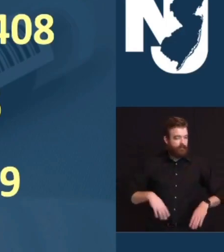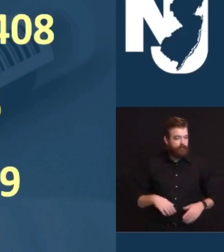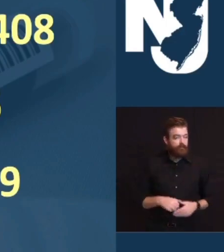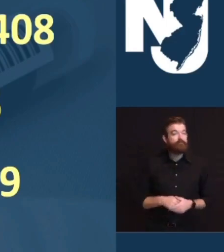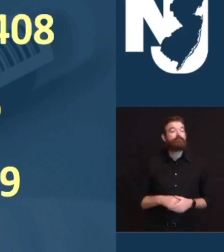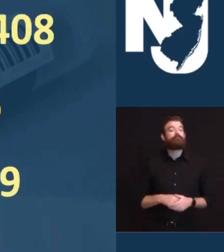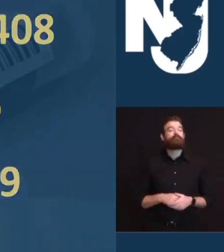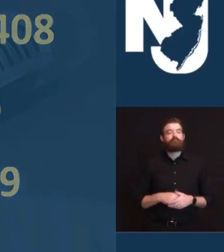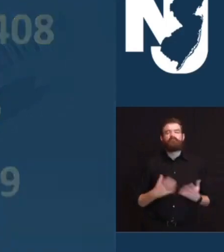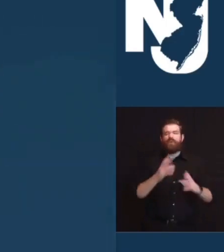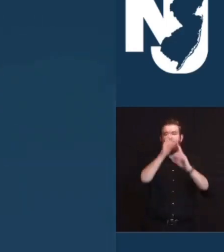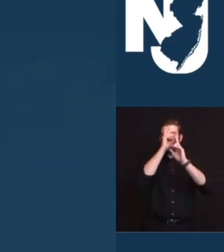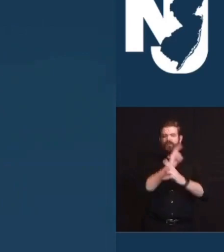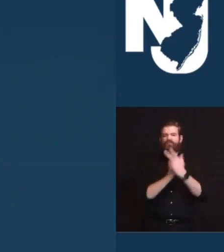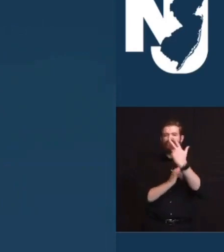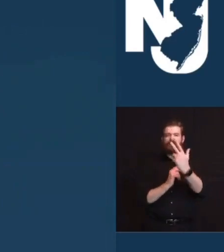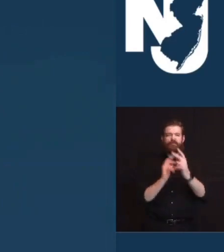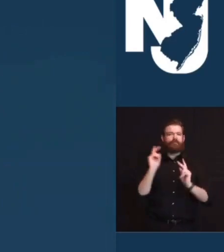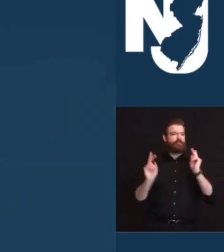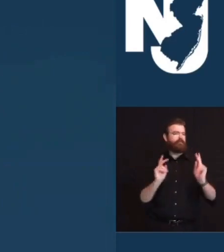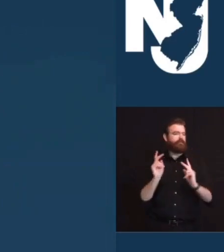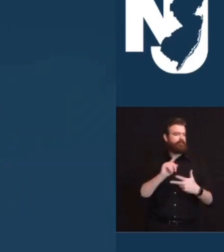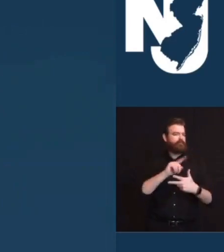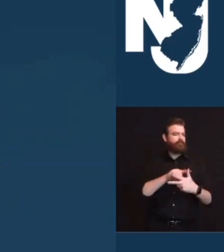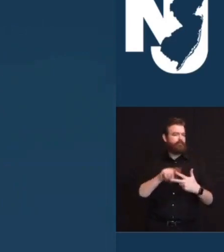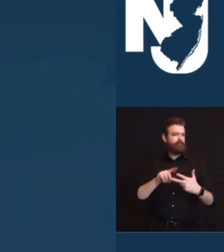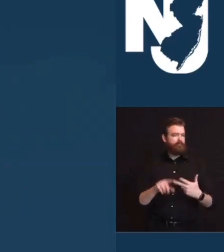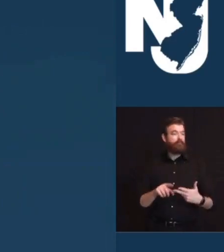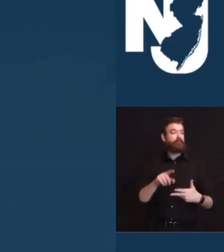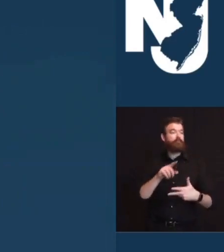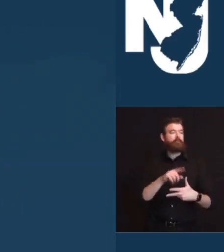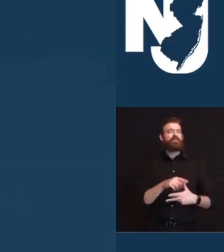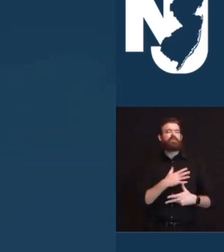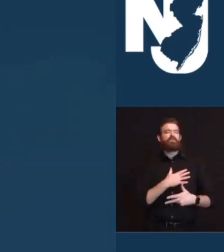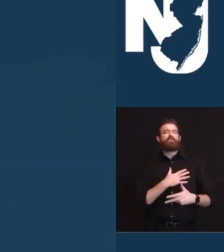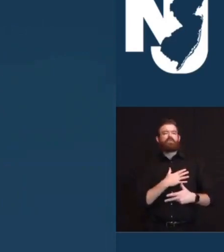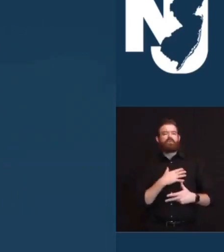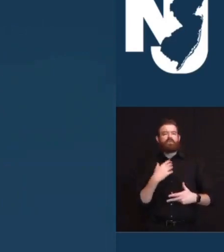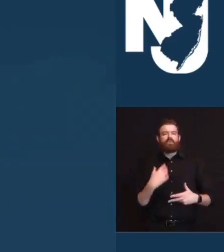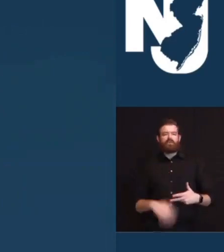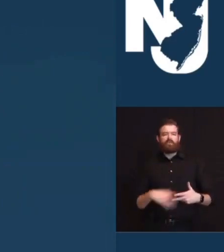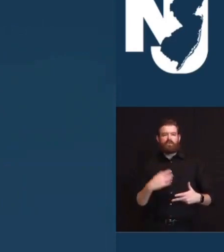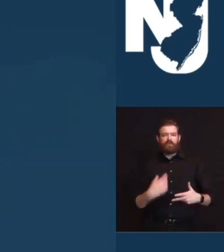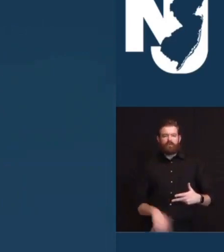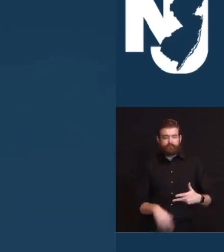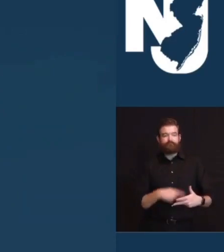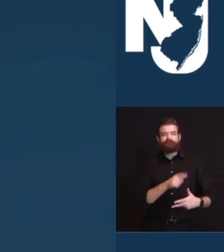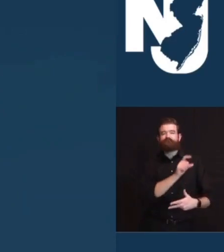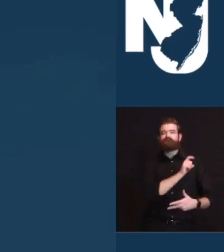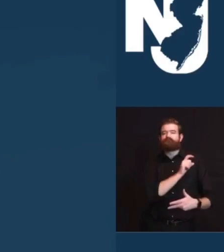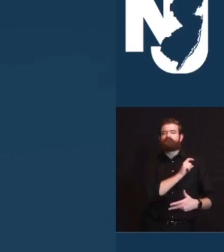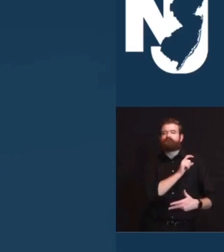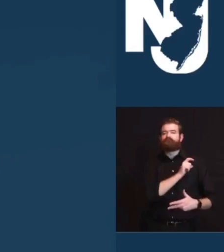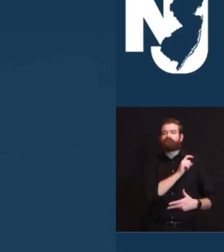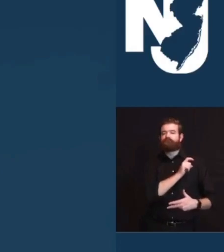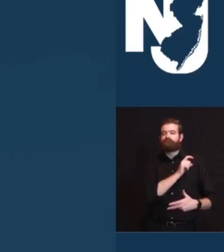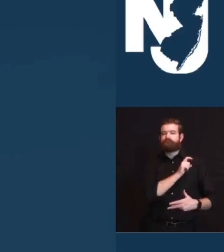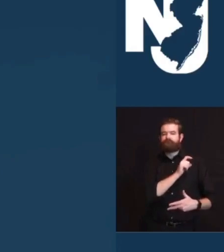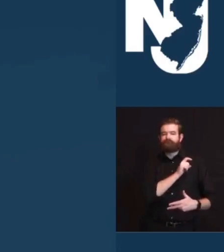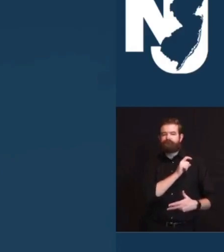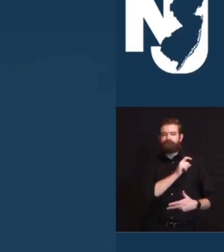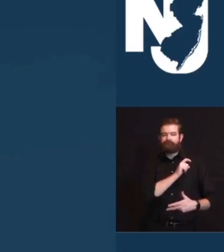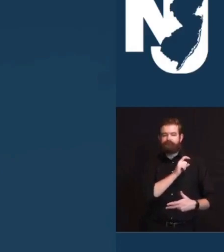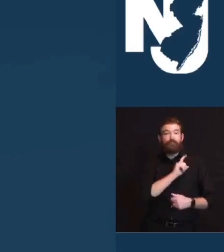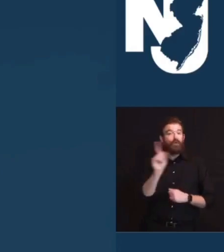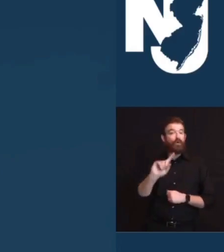lost. This is a tough one. We begin today by remembering veteran Newark police officer Marcus Thomas, who